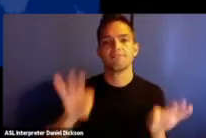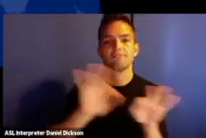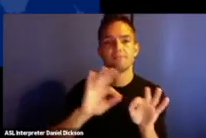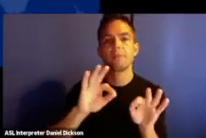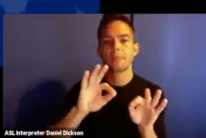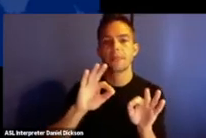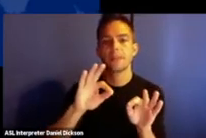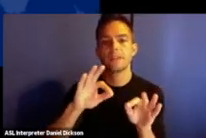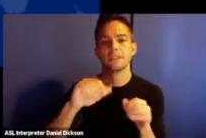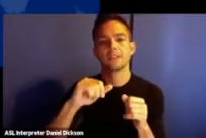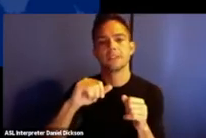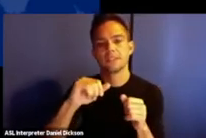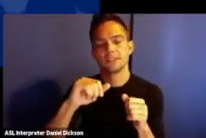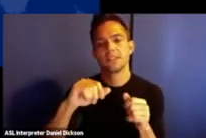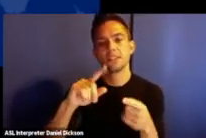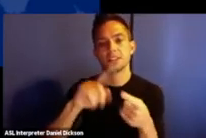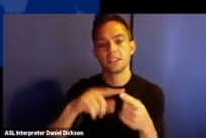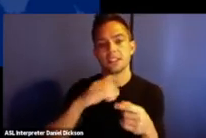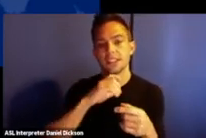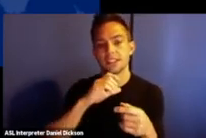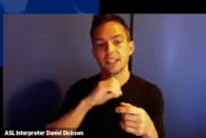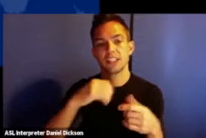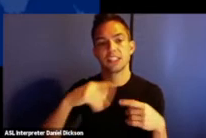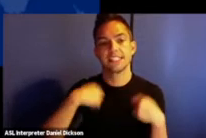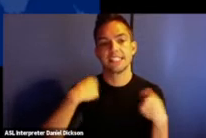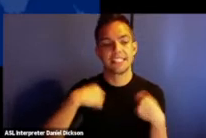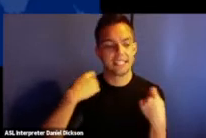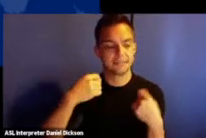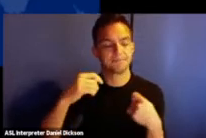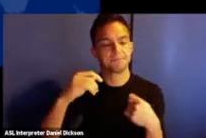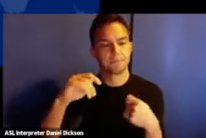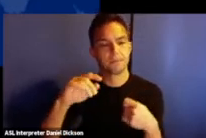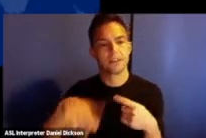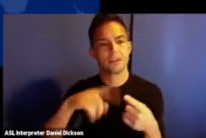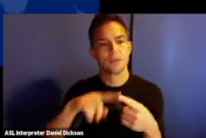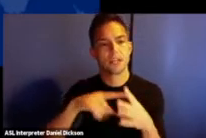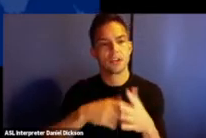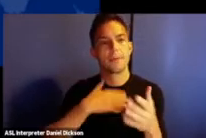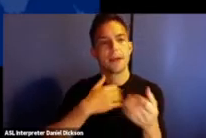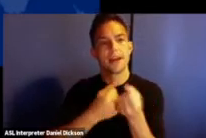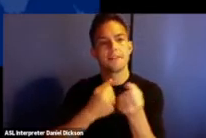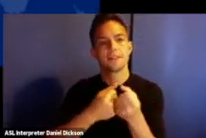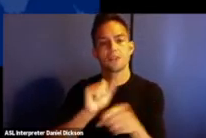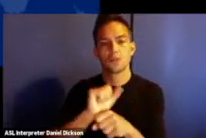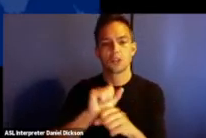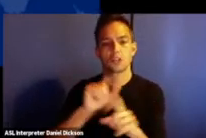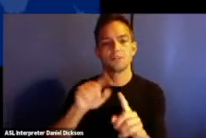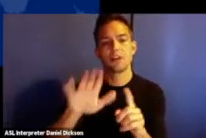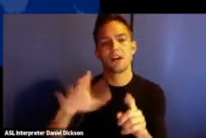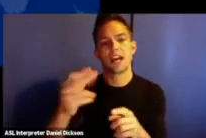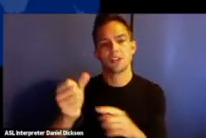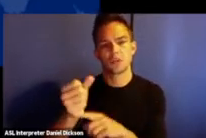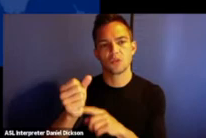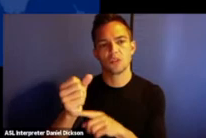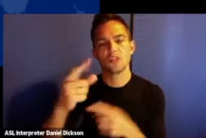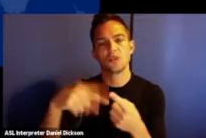of teenage. And like I said, that's when I really started my advocacy work, was about in high school, when they